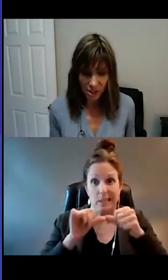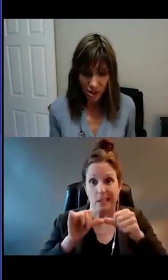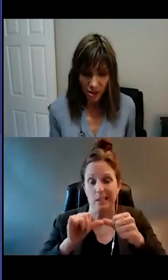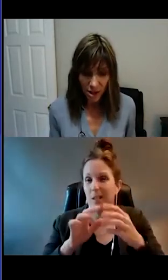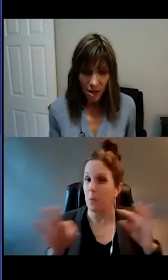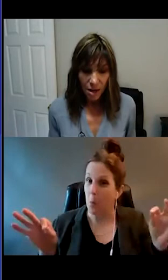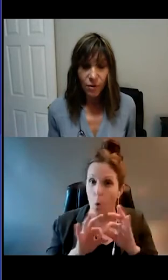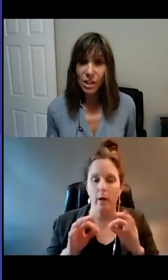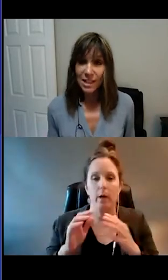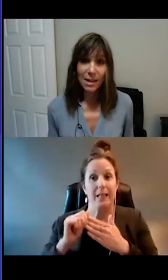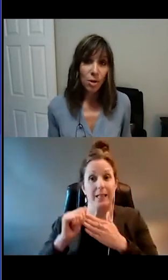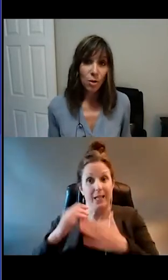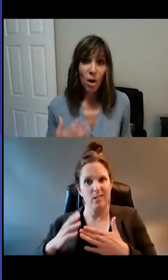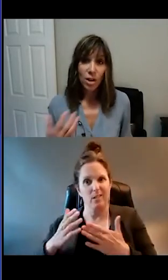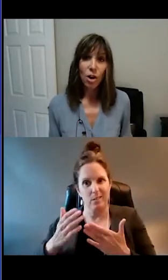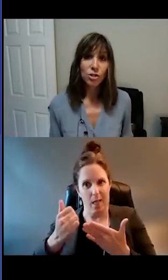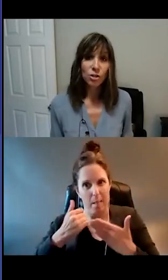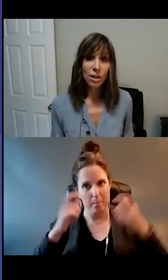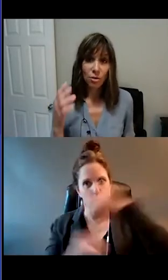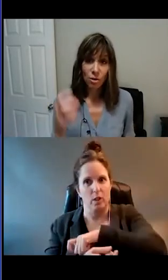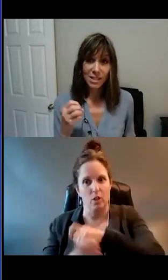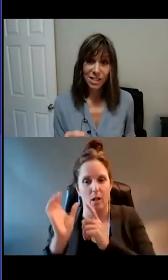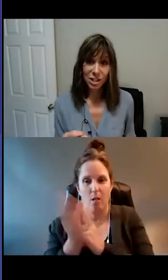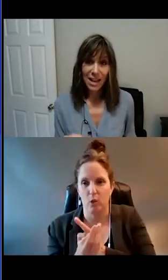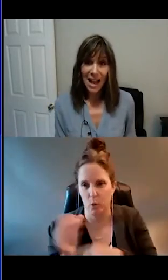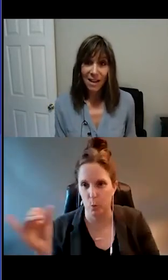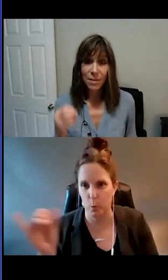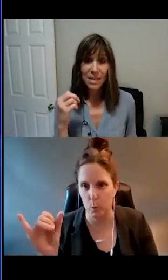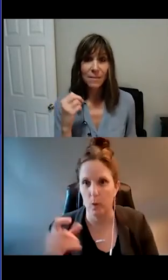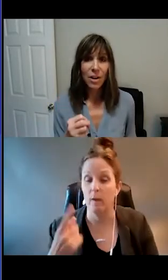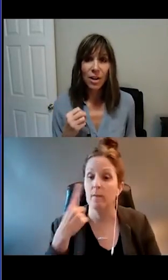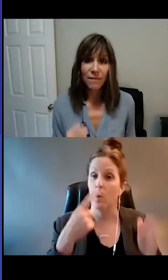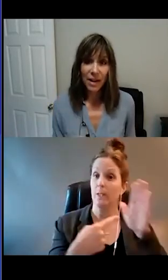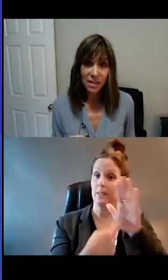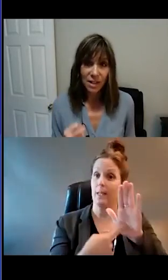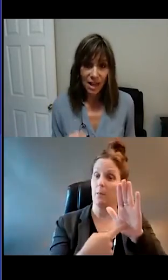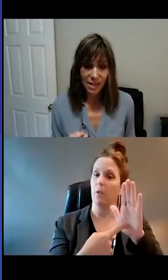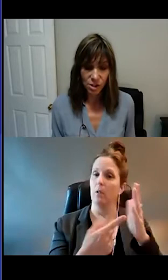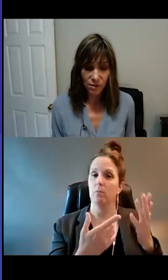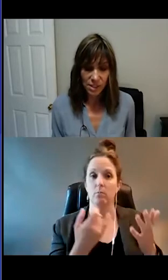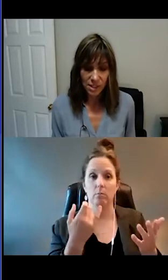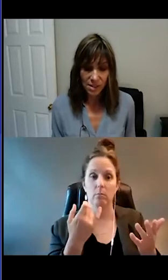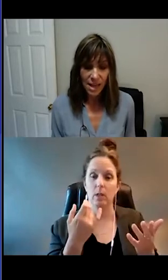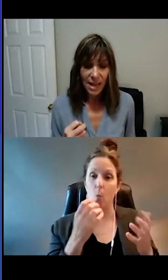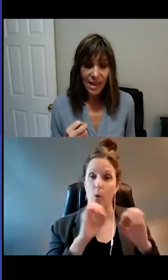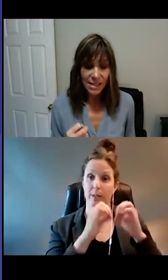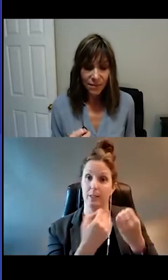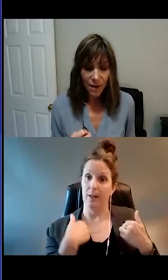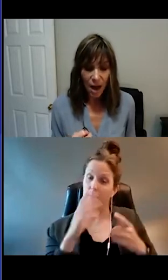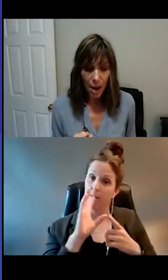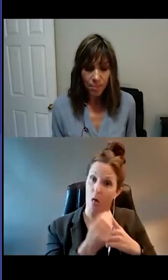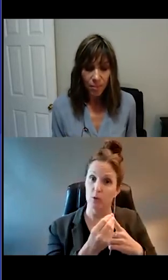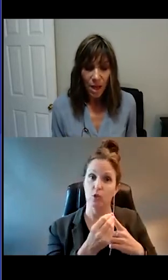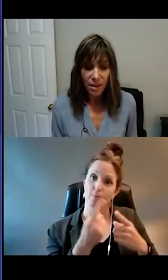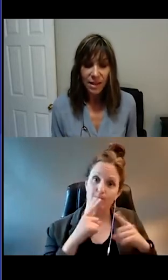an organization. For example, one culture that an organization can have that makes them very effective at client services is